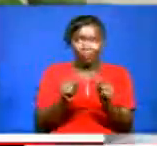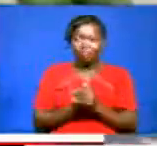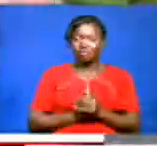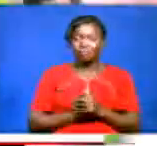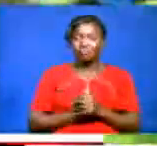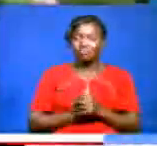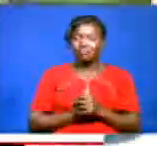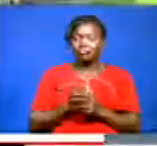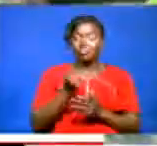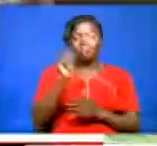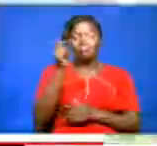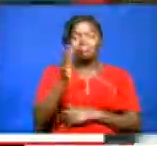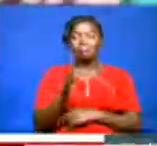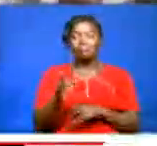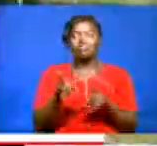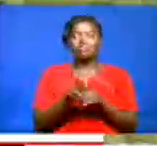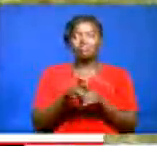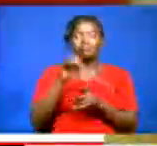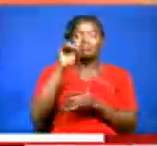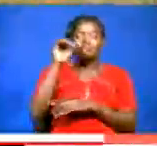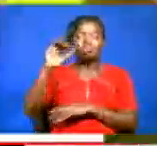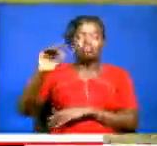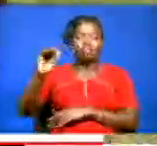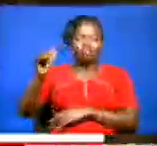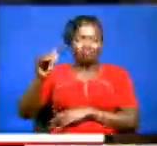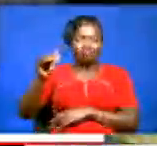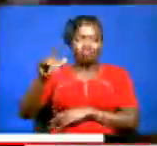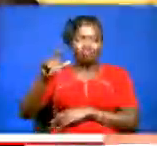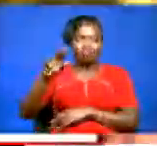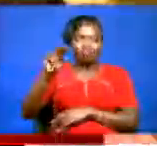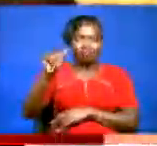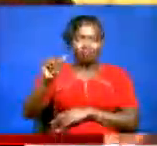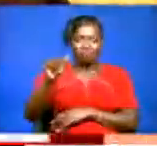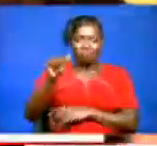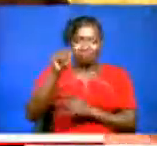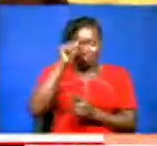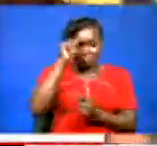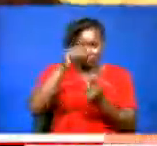For the few Kenyans who are still in the city, Luna Park remains the destination of choice.